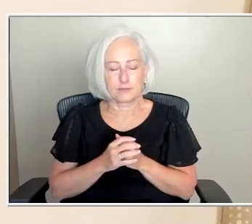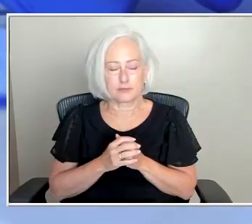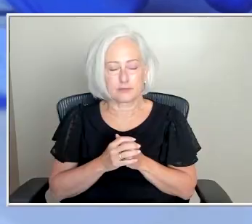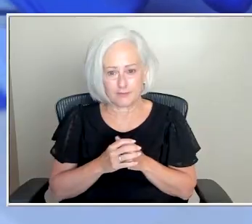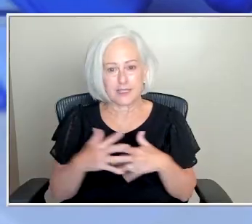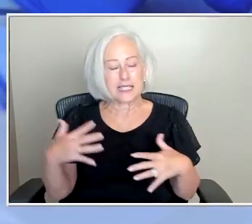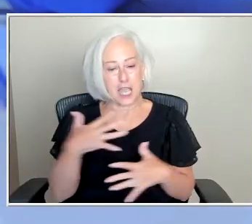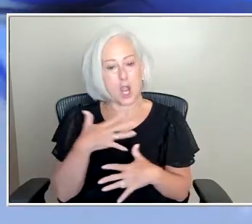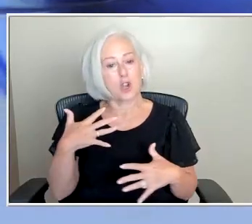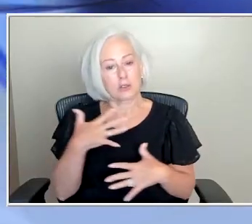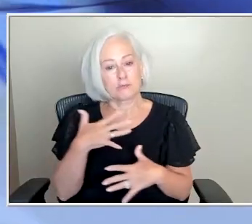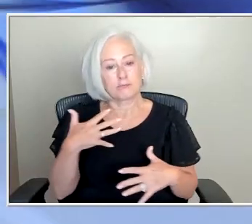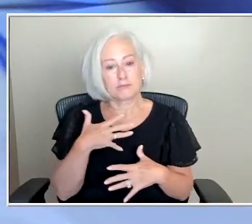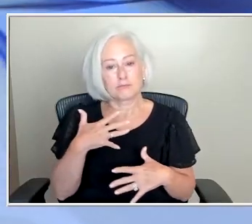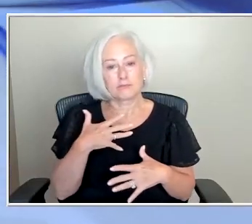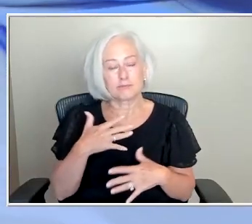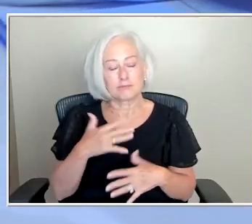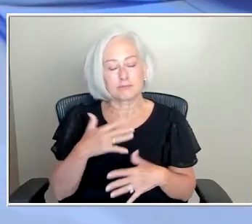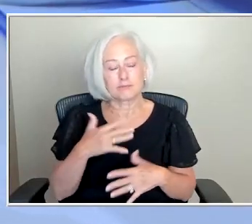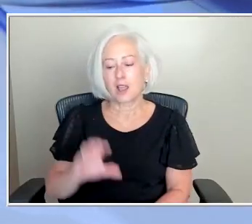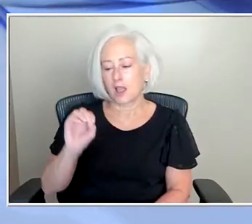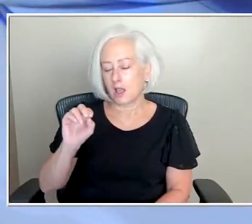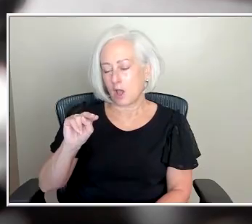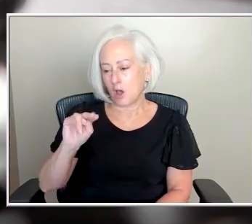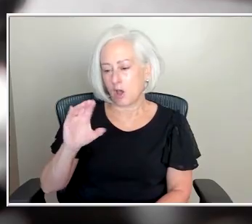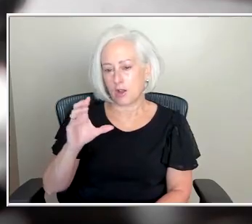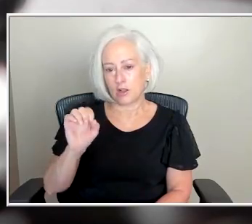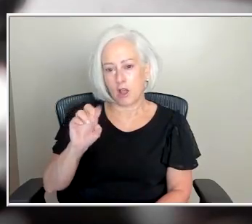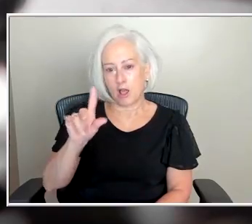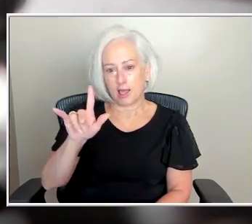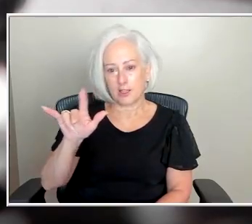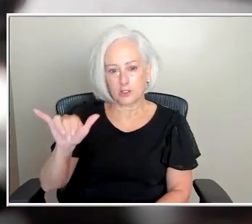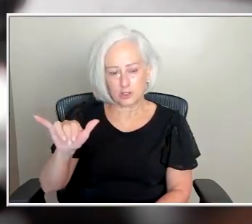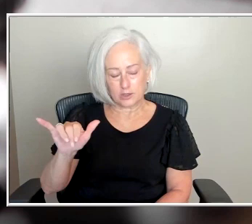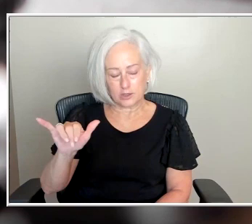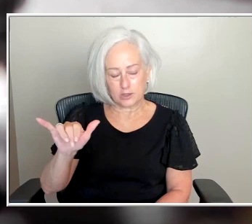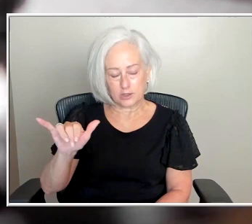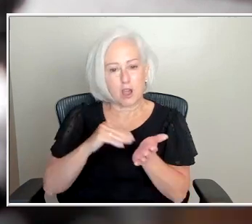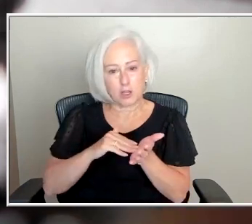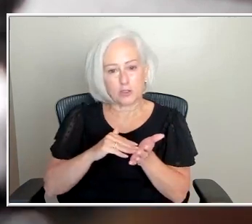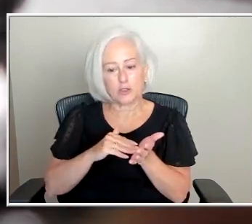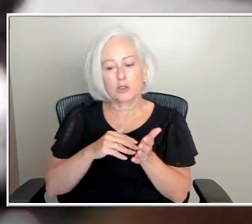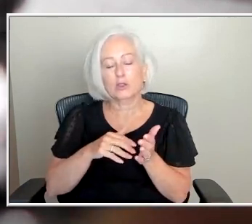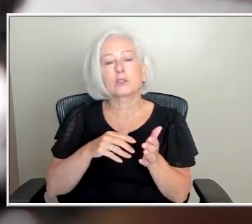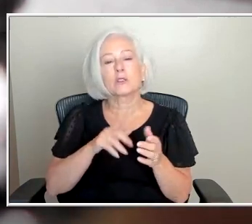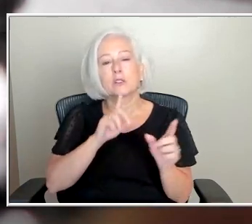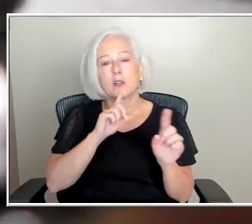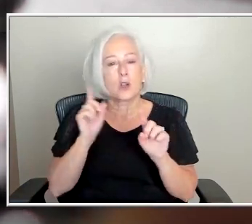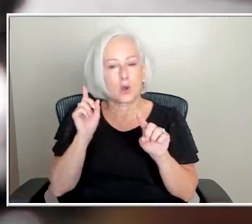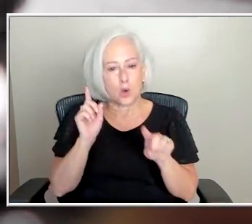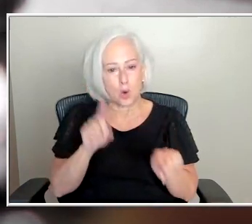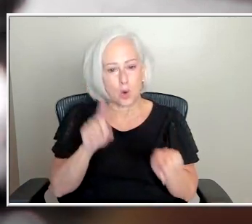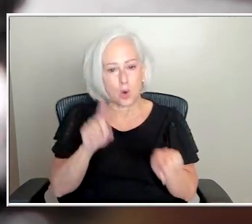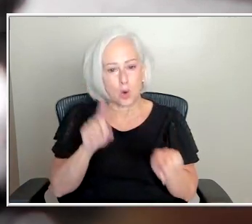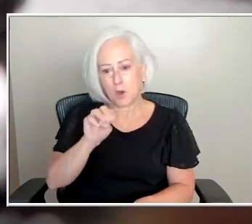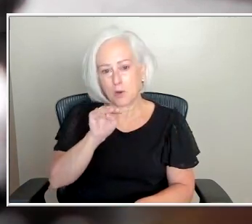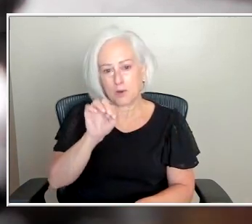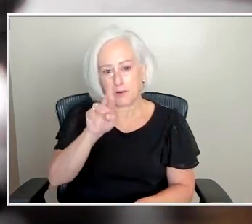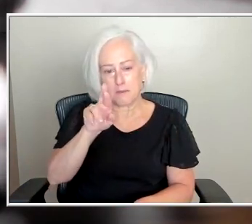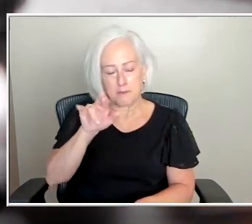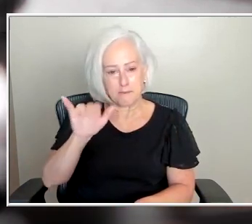scared. An oncologist ordered a bone marrow test. That test confirmed Gregory had myelodysplastic